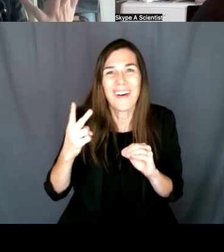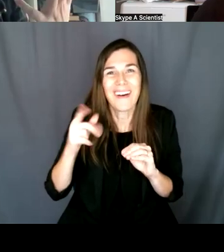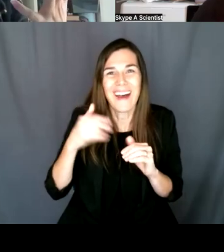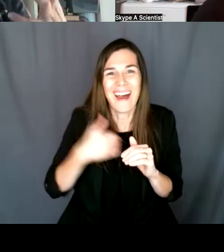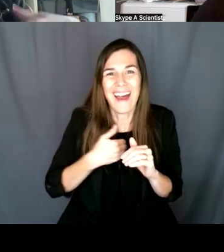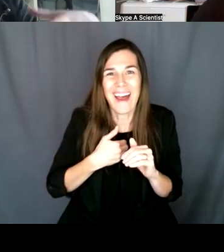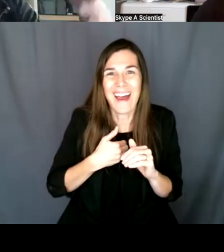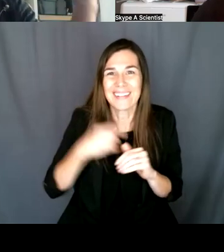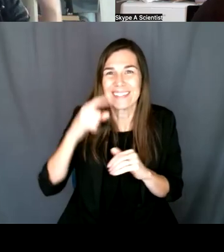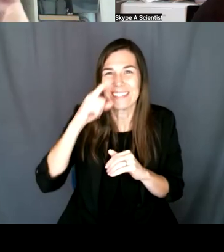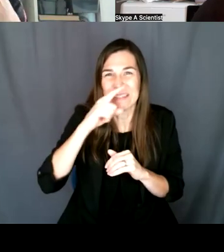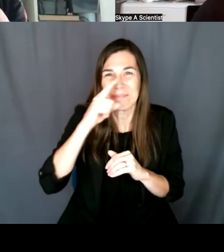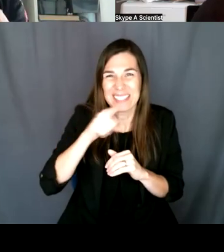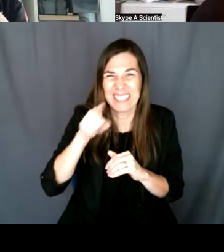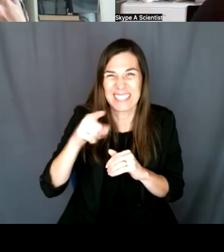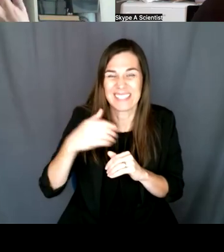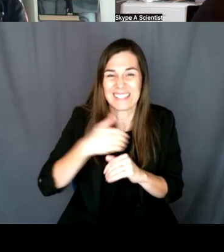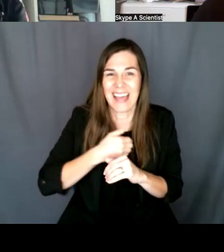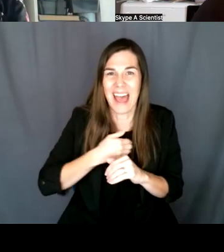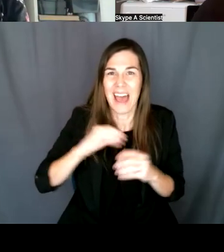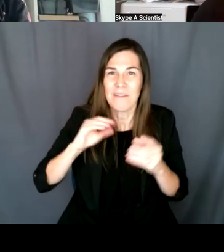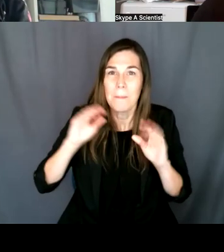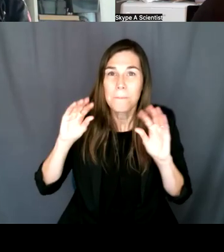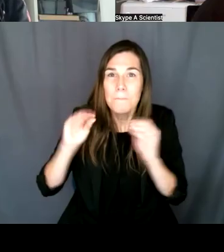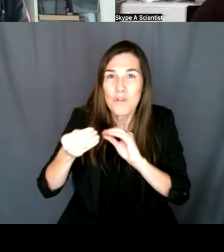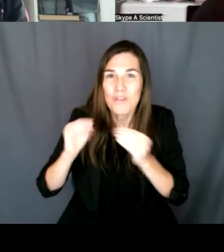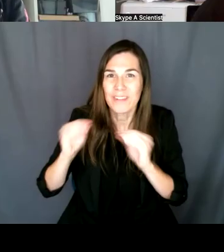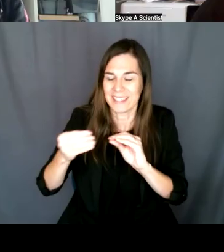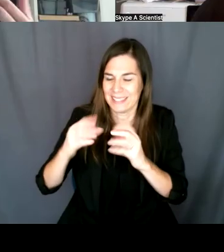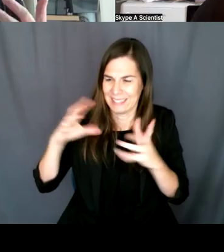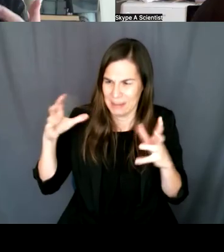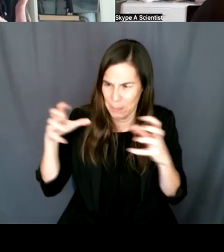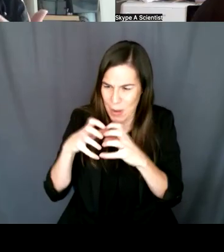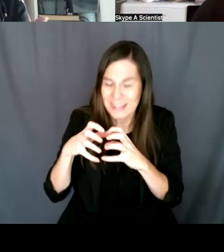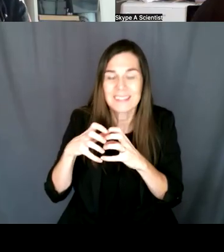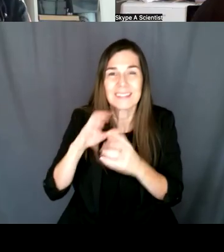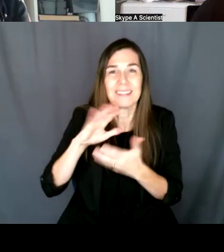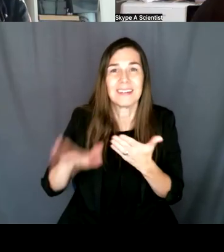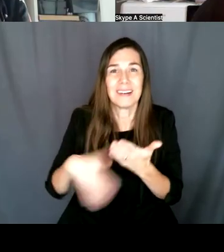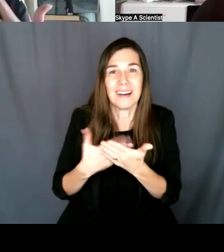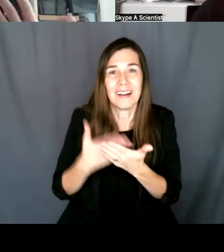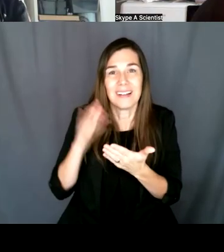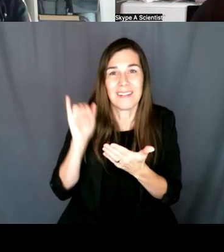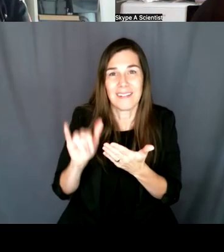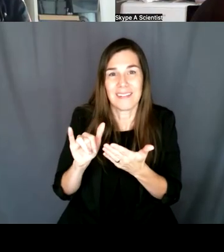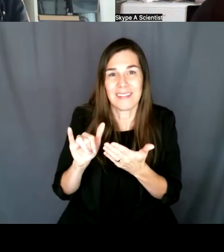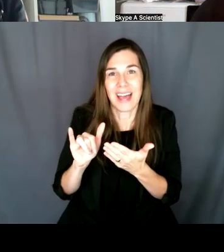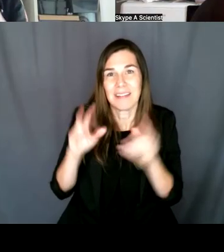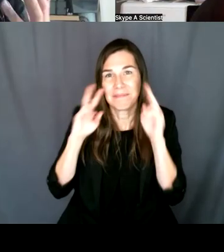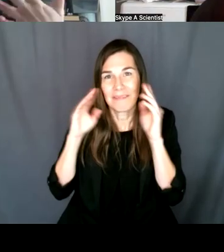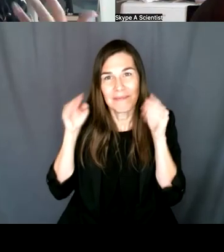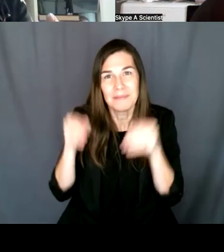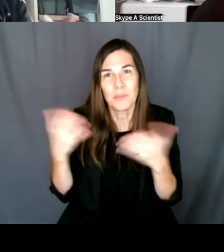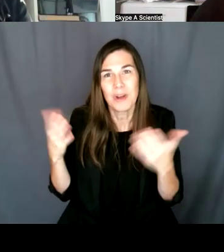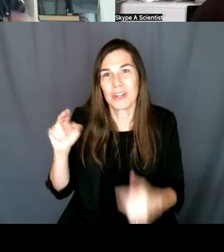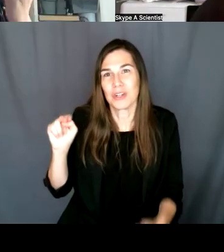the simulations that I made, and they're these sheets that are moving and compressing. And all of that comes down in the end to Newton's laws.